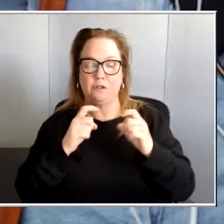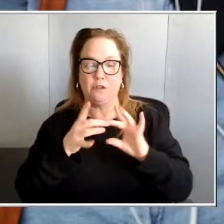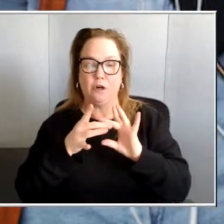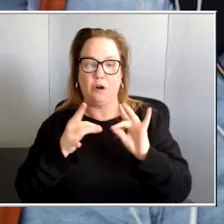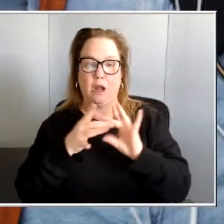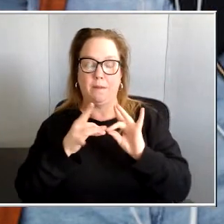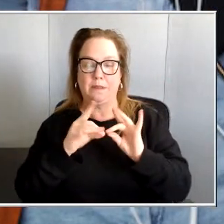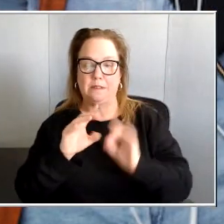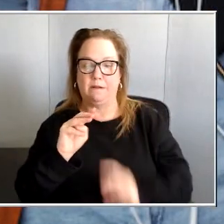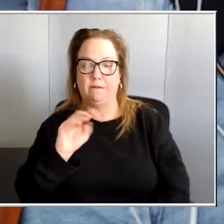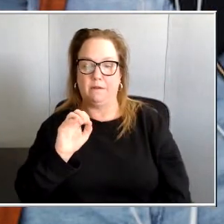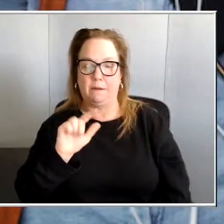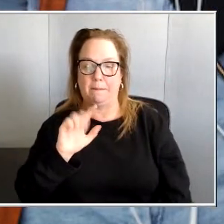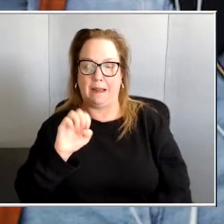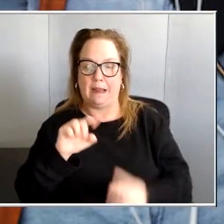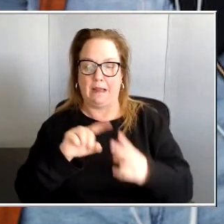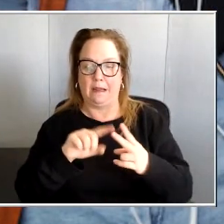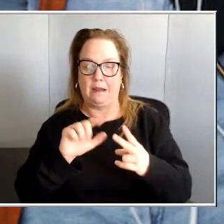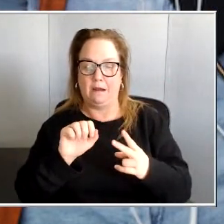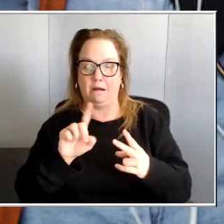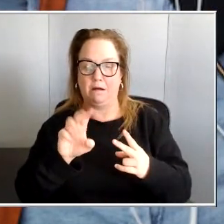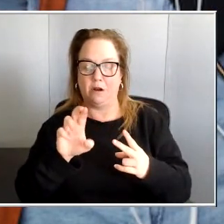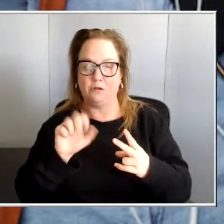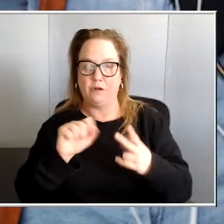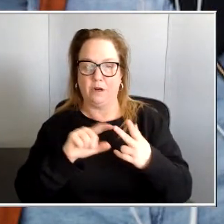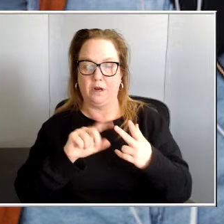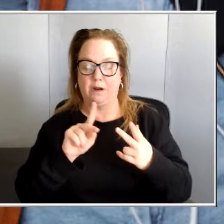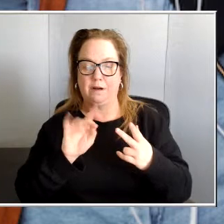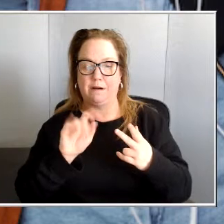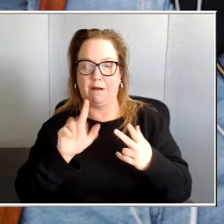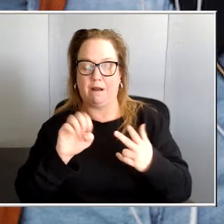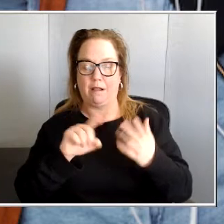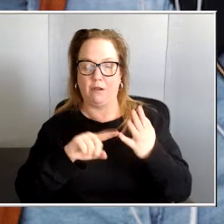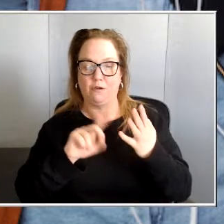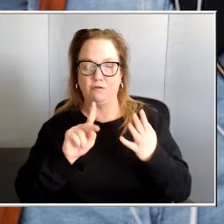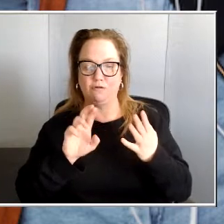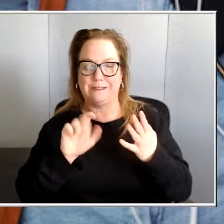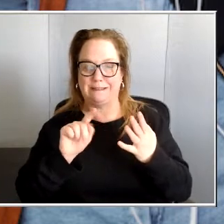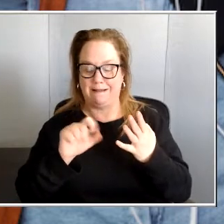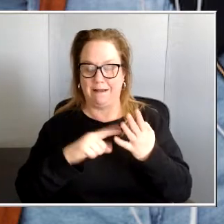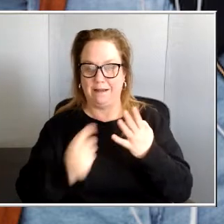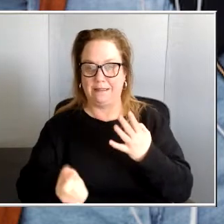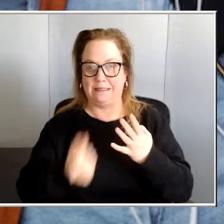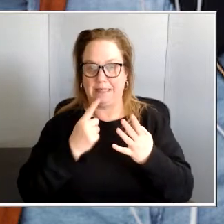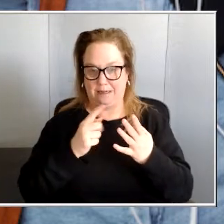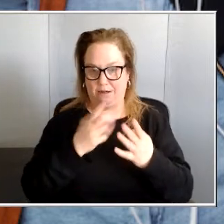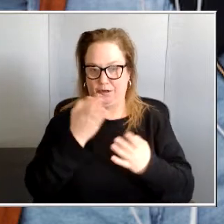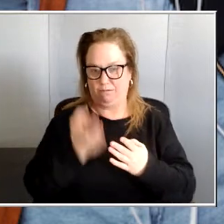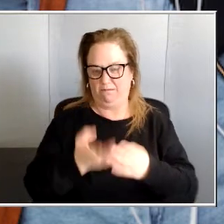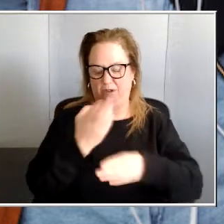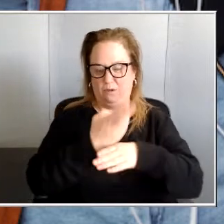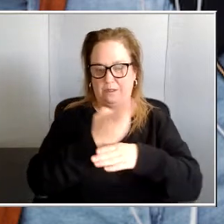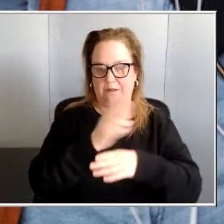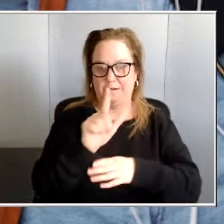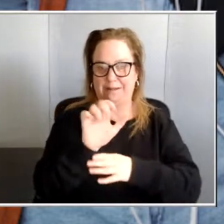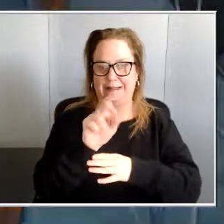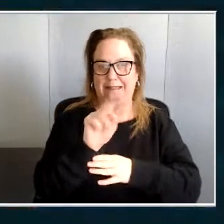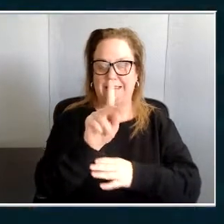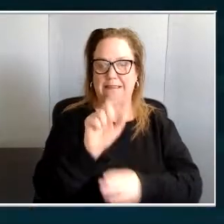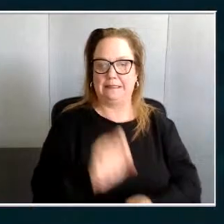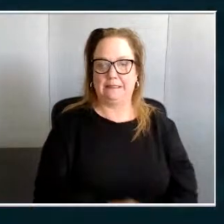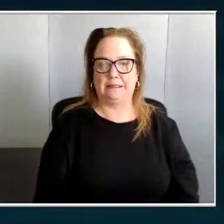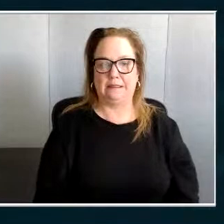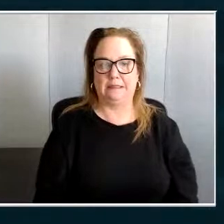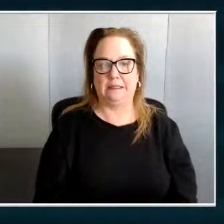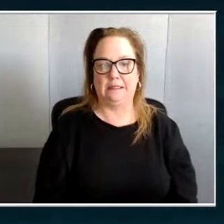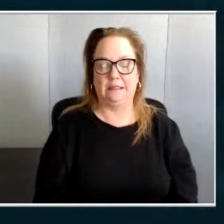Maggie, Audra, Krisha, or Kyle, please send them in on social media using the links on your screen. And